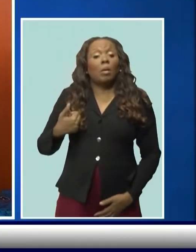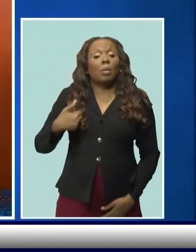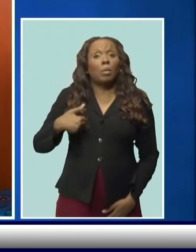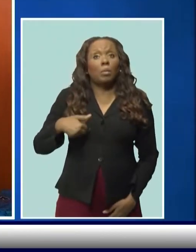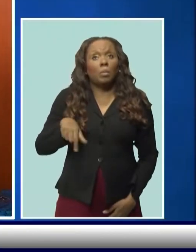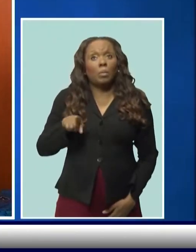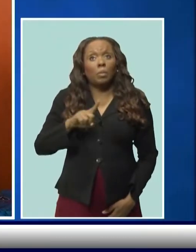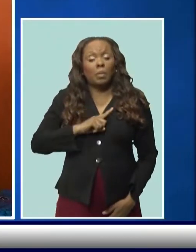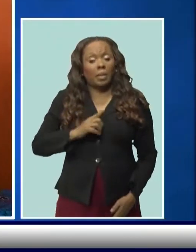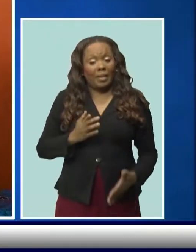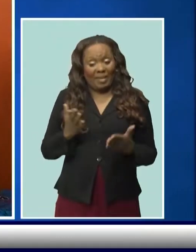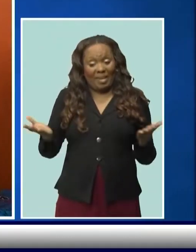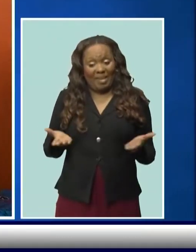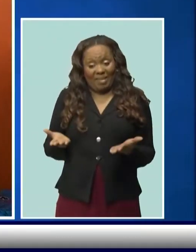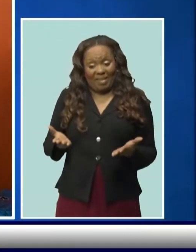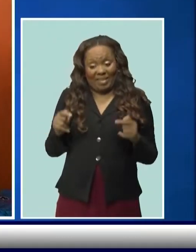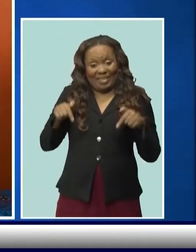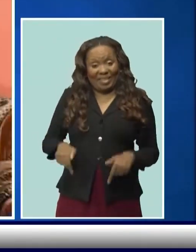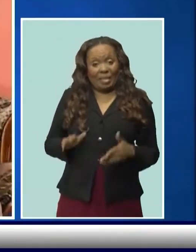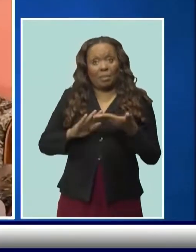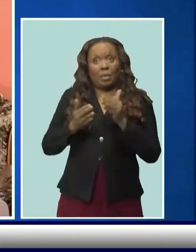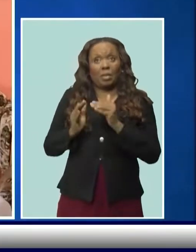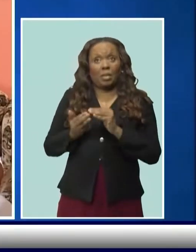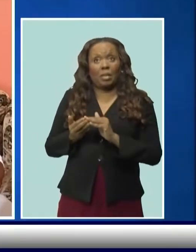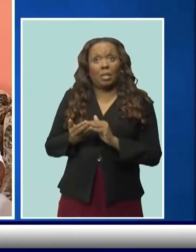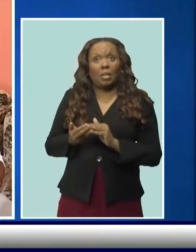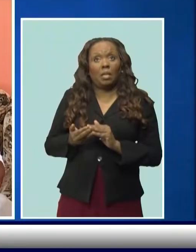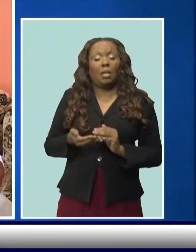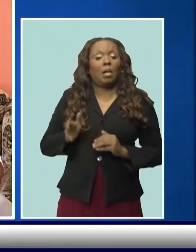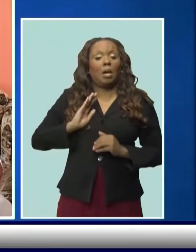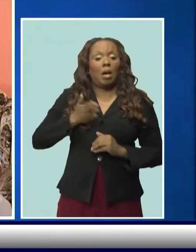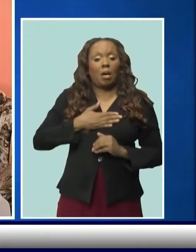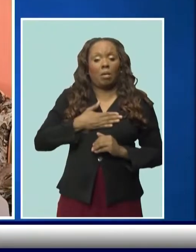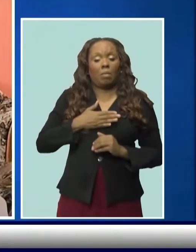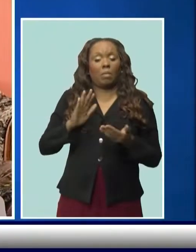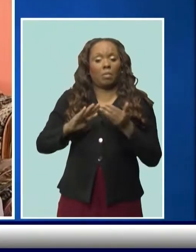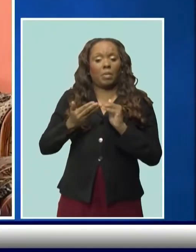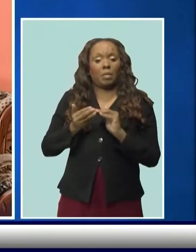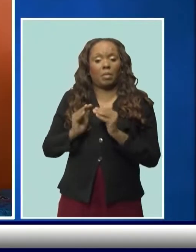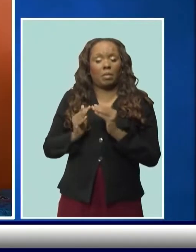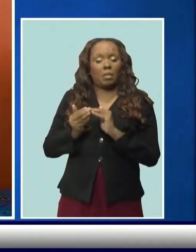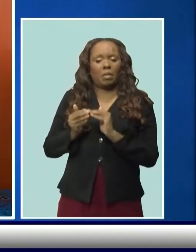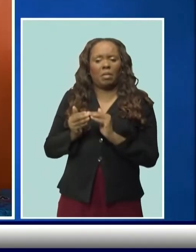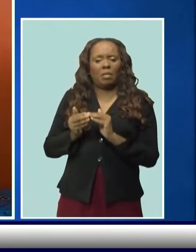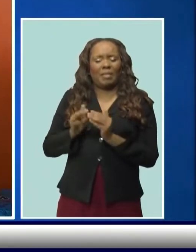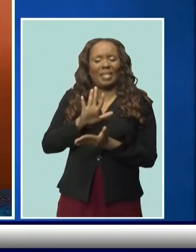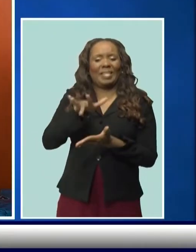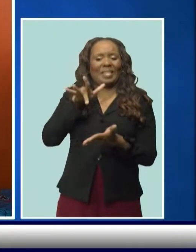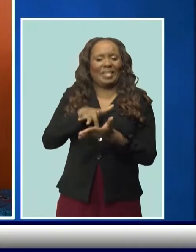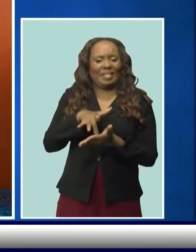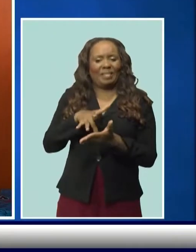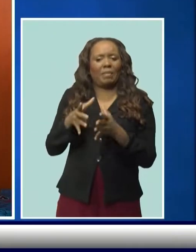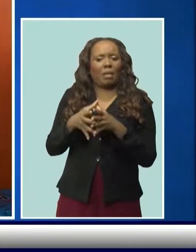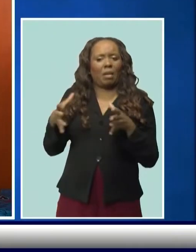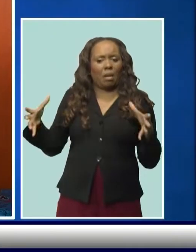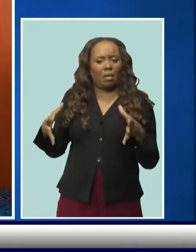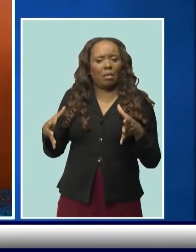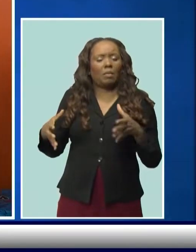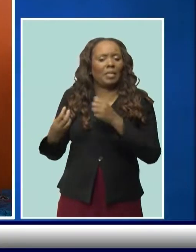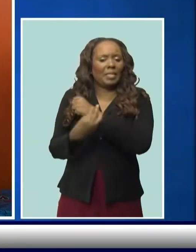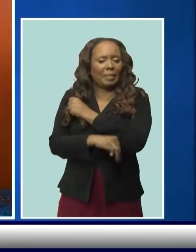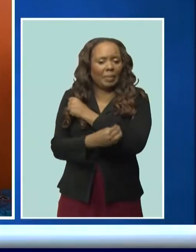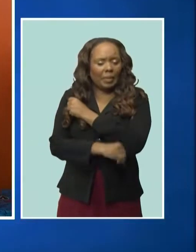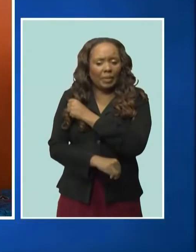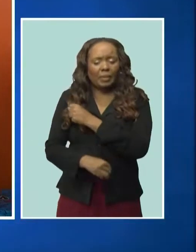are linked to most all of the St. Michael constituencies in one way or the other. But we hold strong in the belief